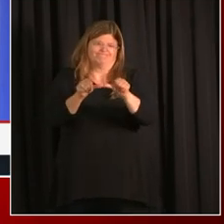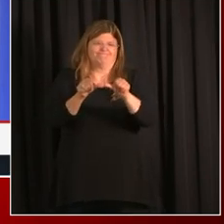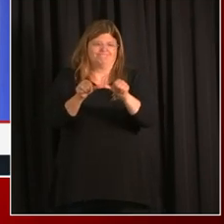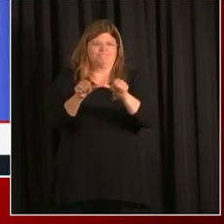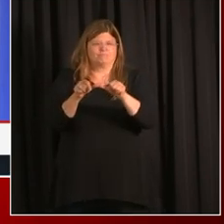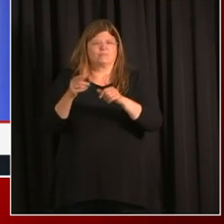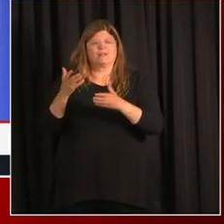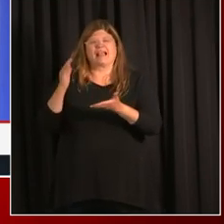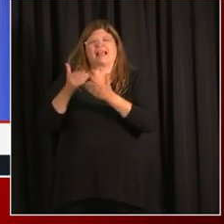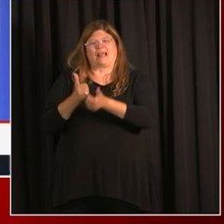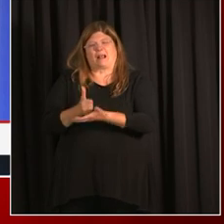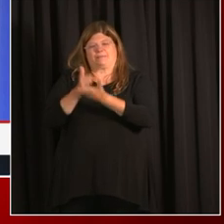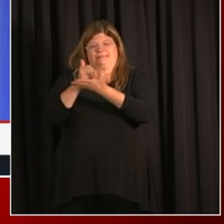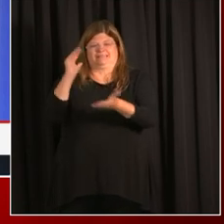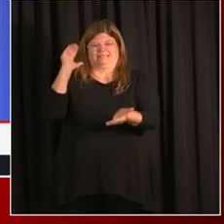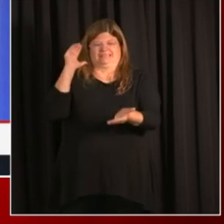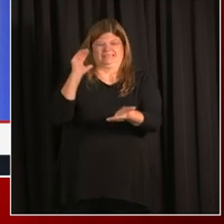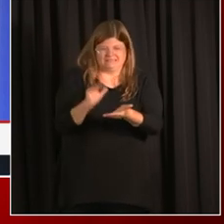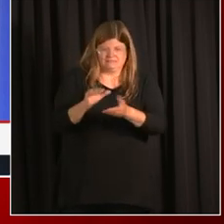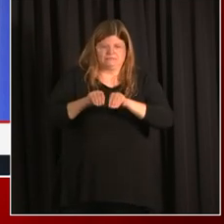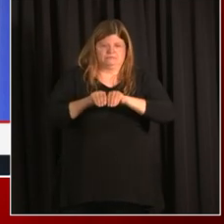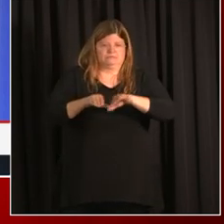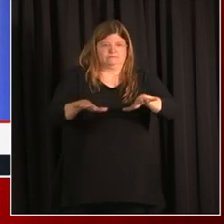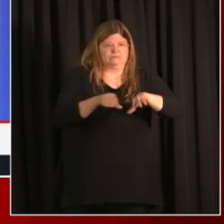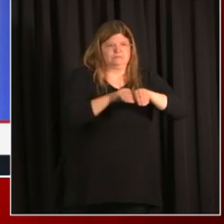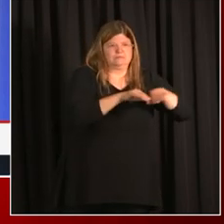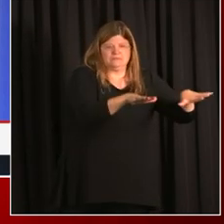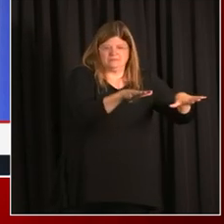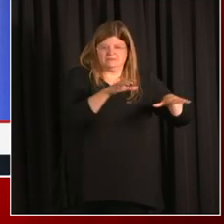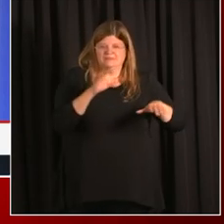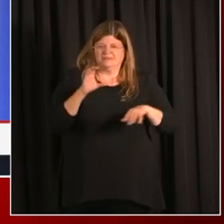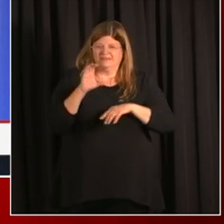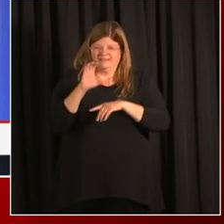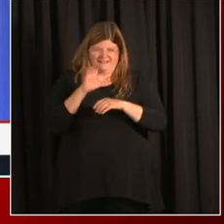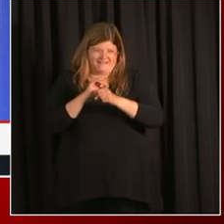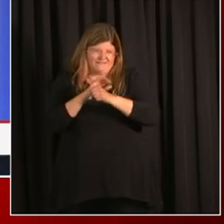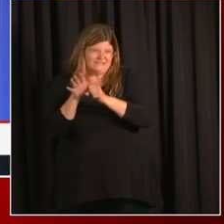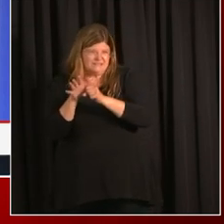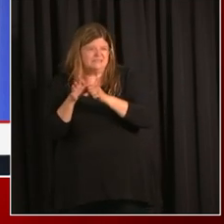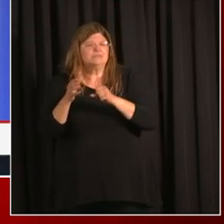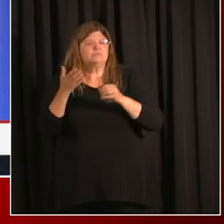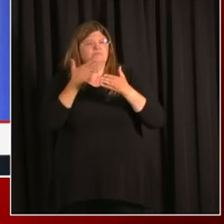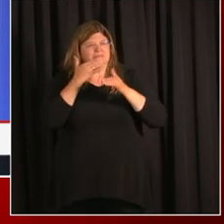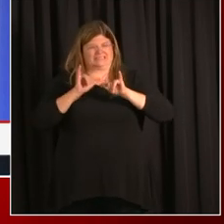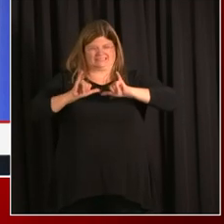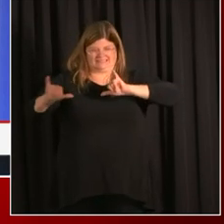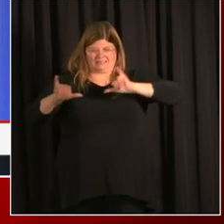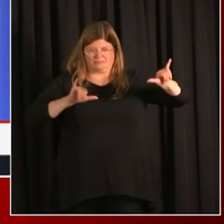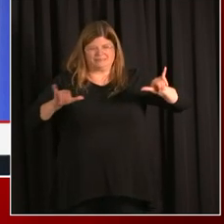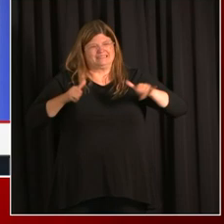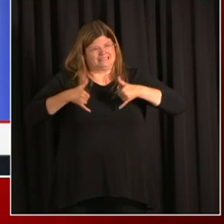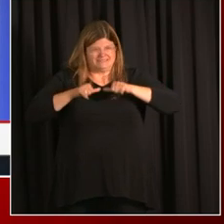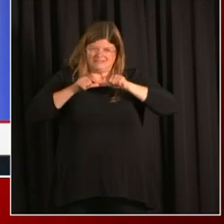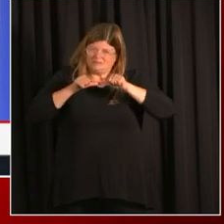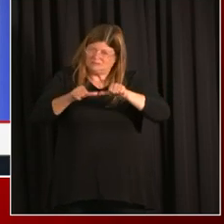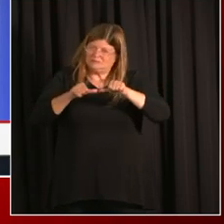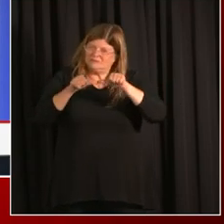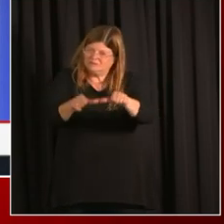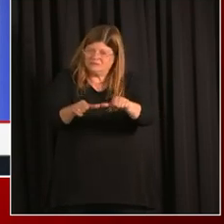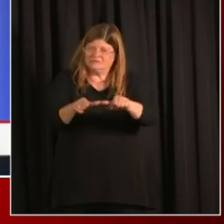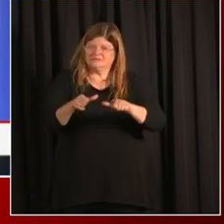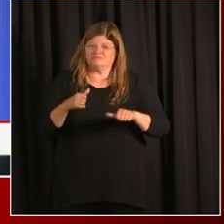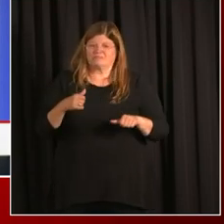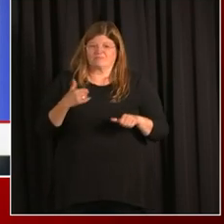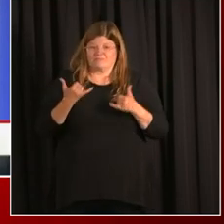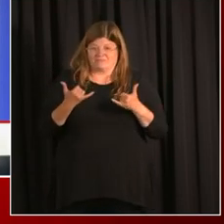us to reduce the transmission of COVID-19 in the District of Columbia. And in our guidance documents